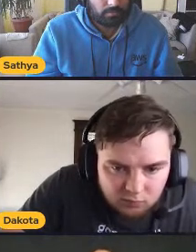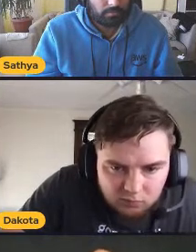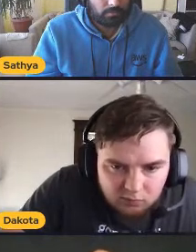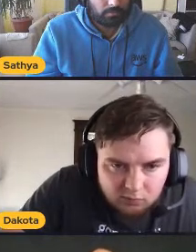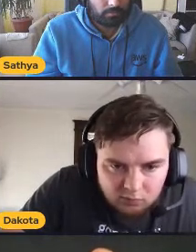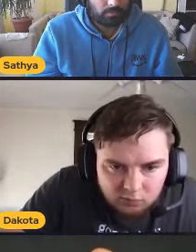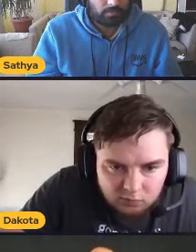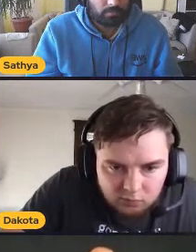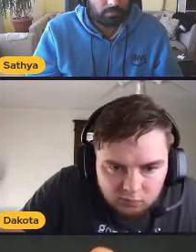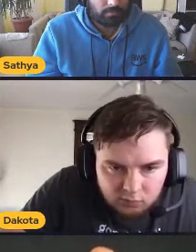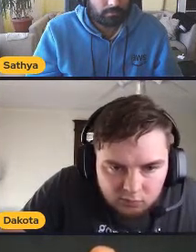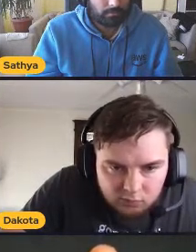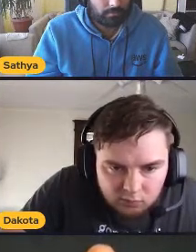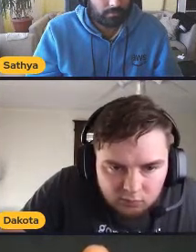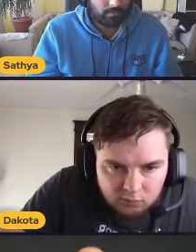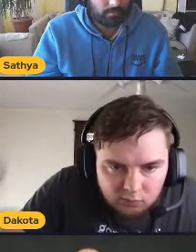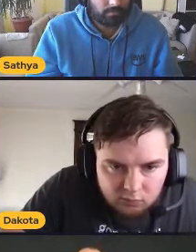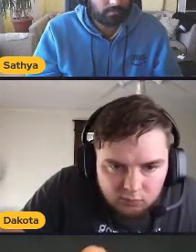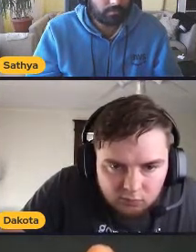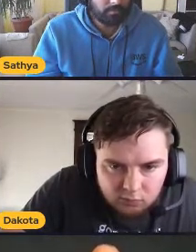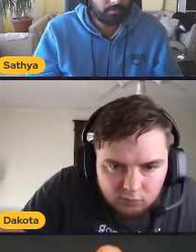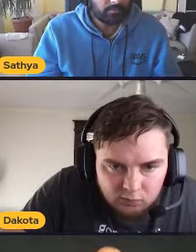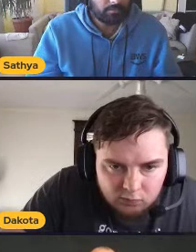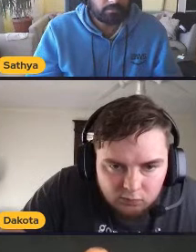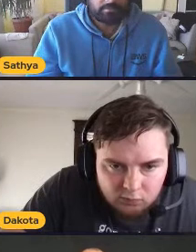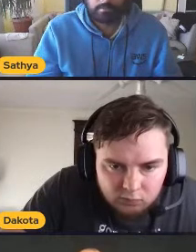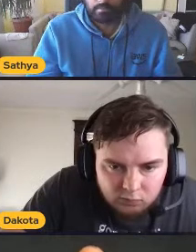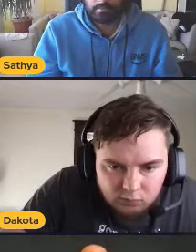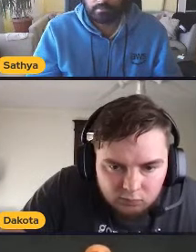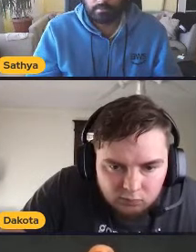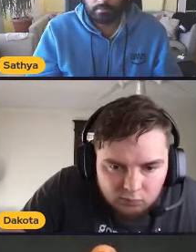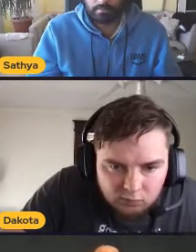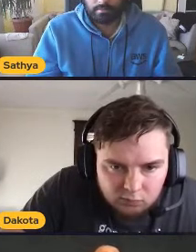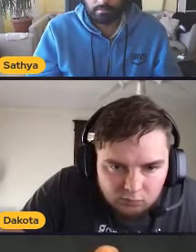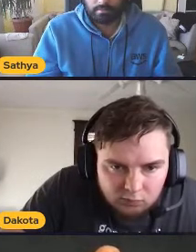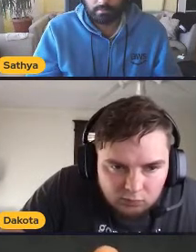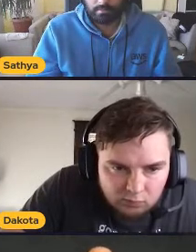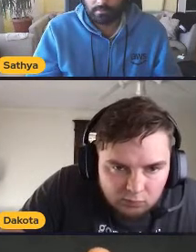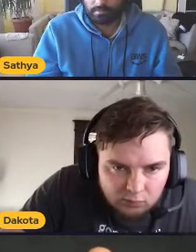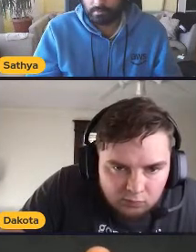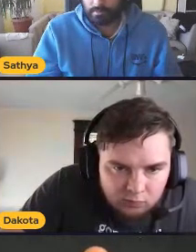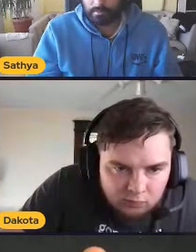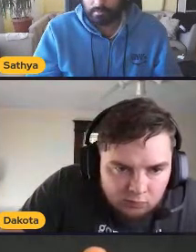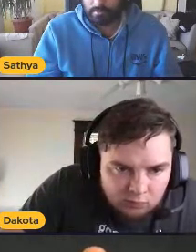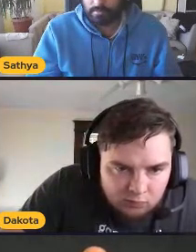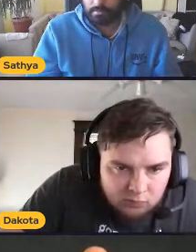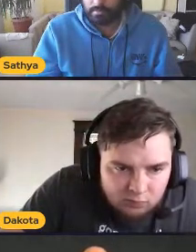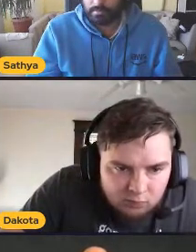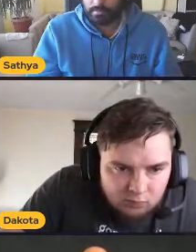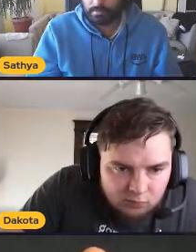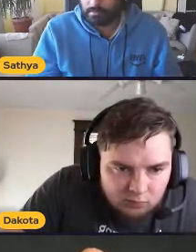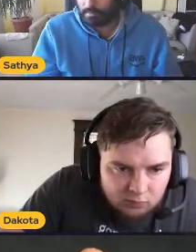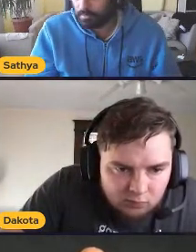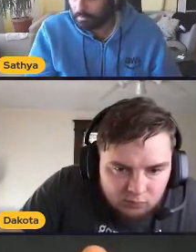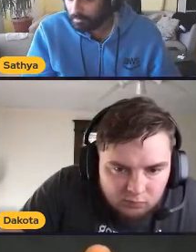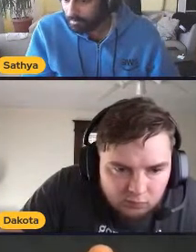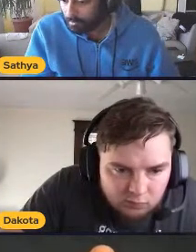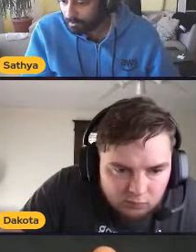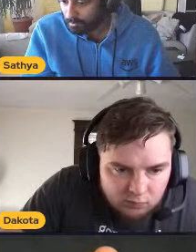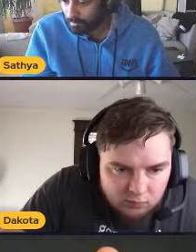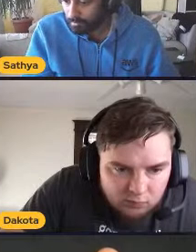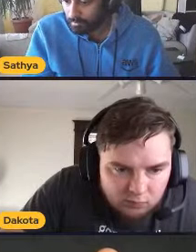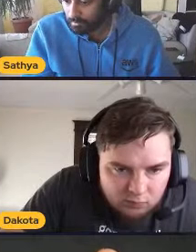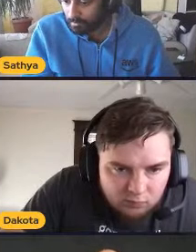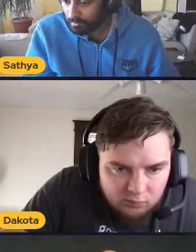And because I know that risky doesn't mean the same for everyone, this categorization is fully customizable by you, your team, or your